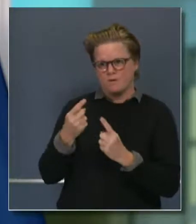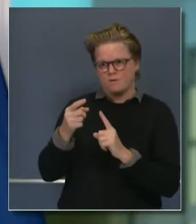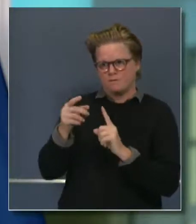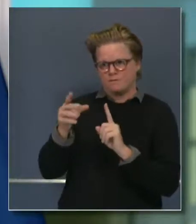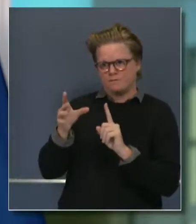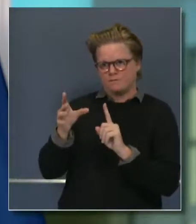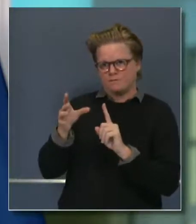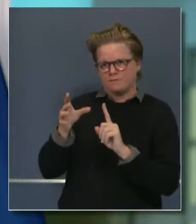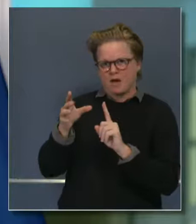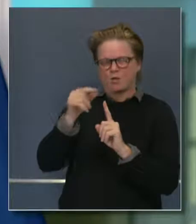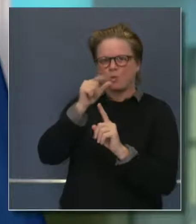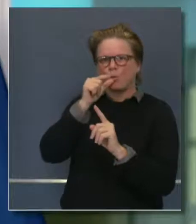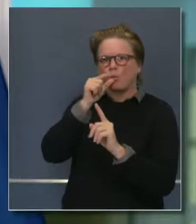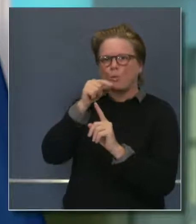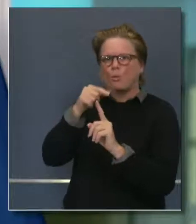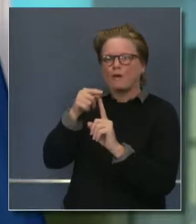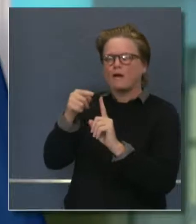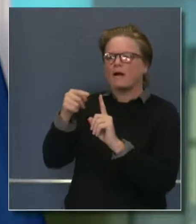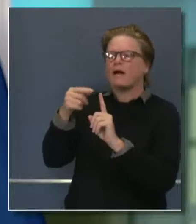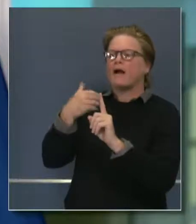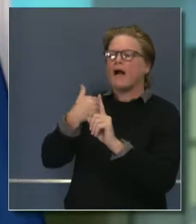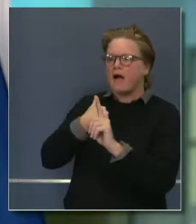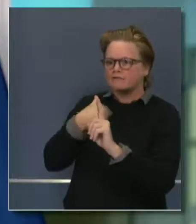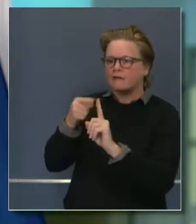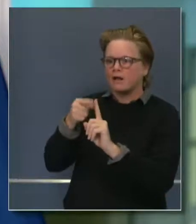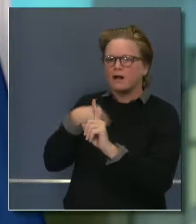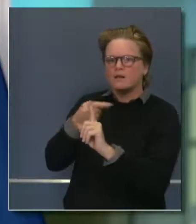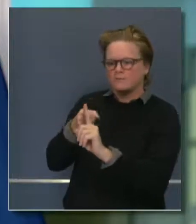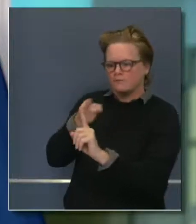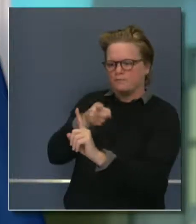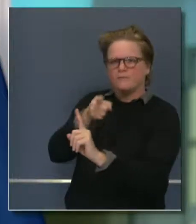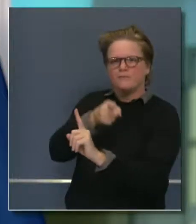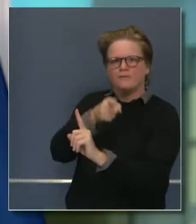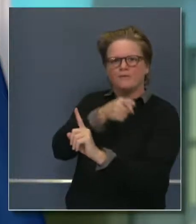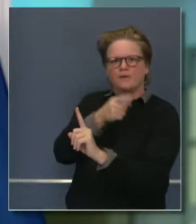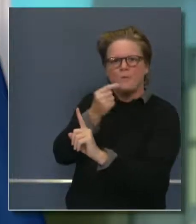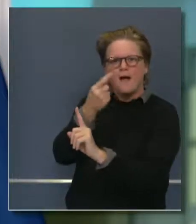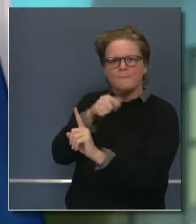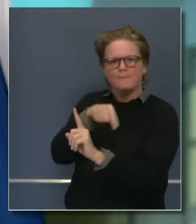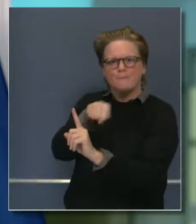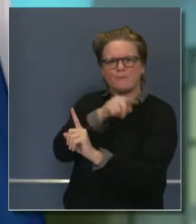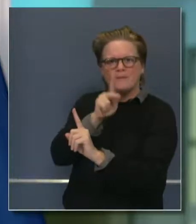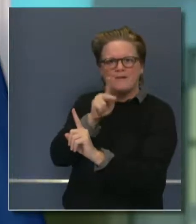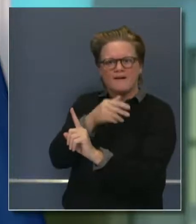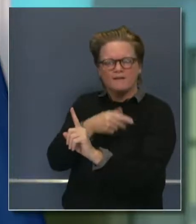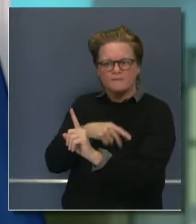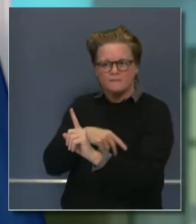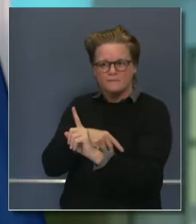new infections. You mentioned people letting their guard down. Is that based on